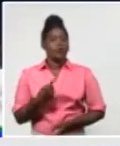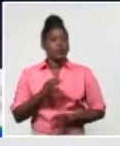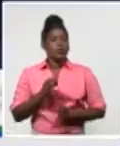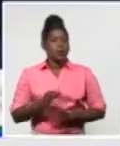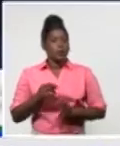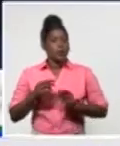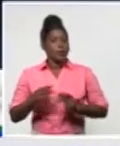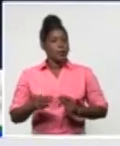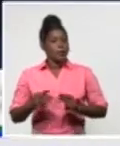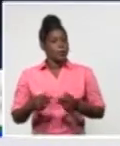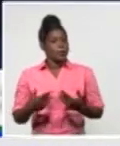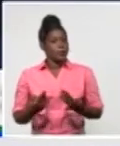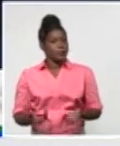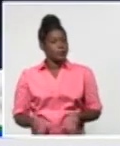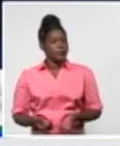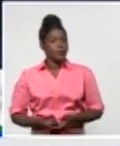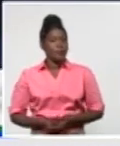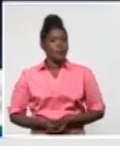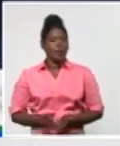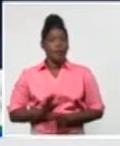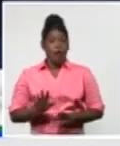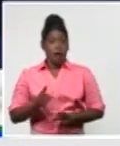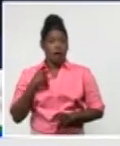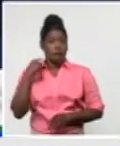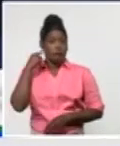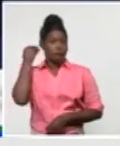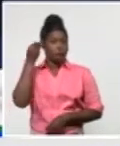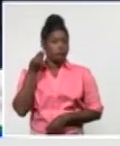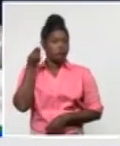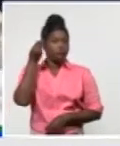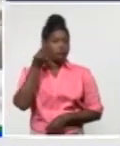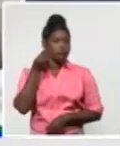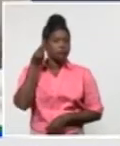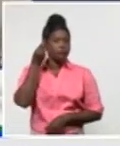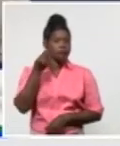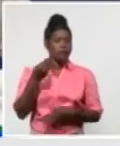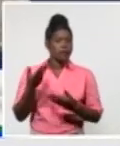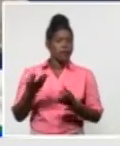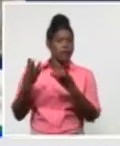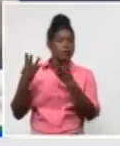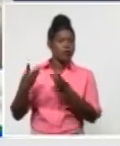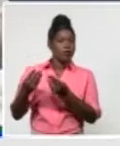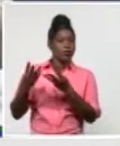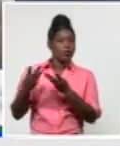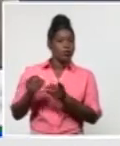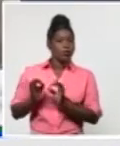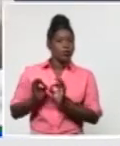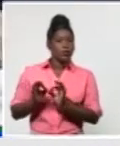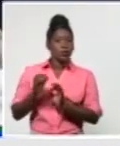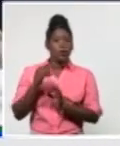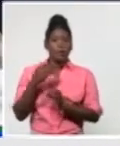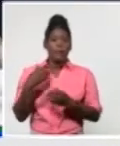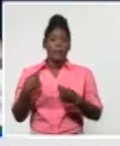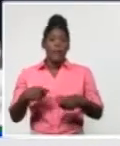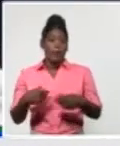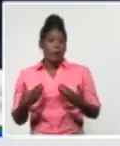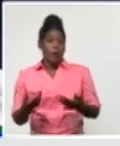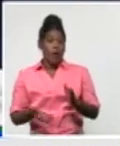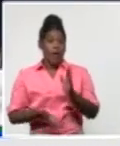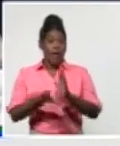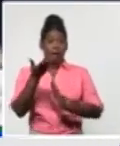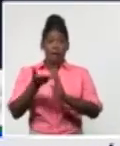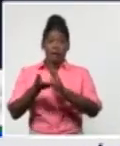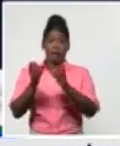We always describe as a favorable indicator when there are more